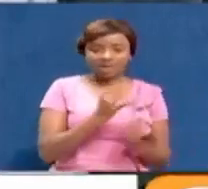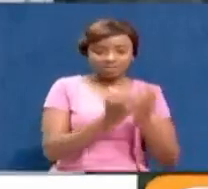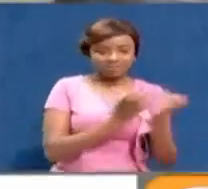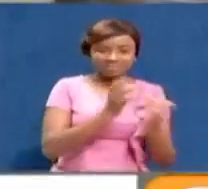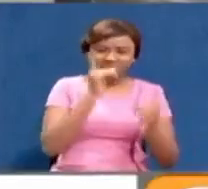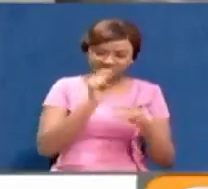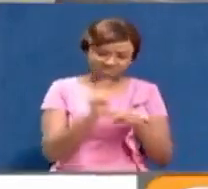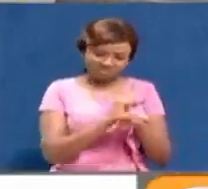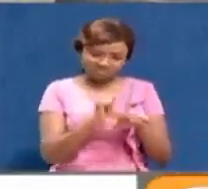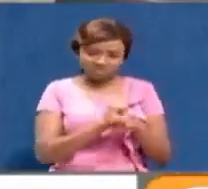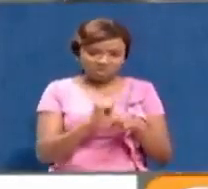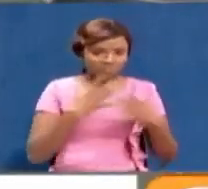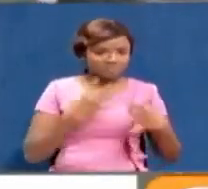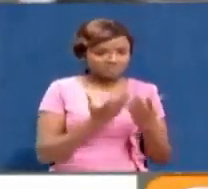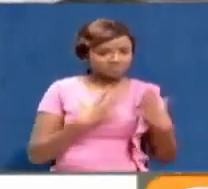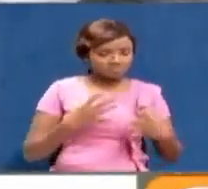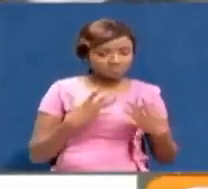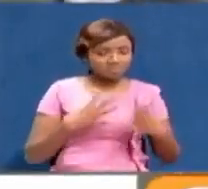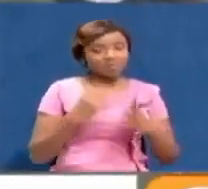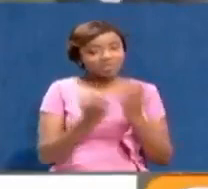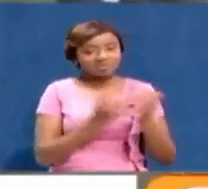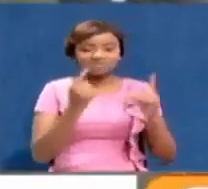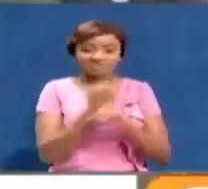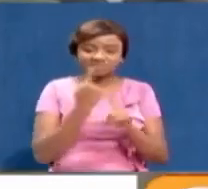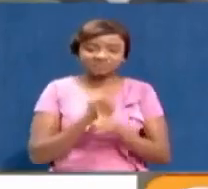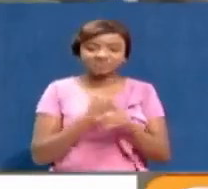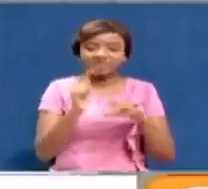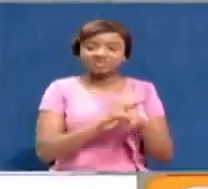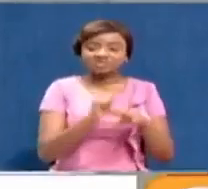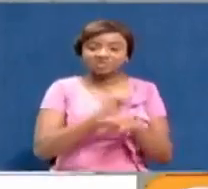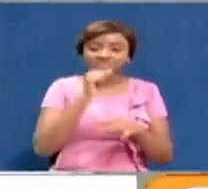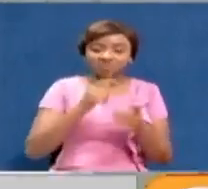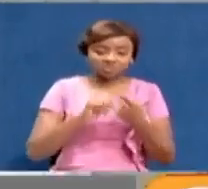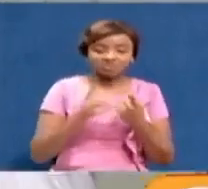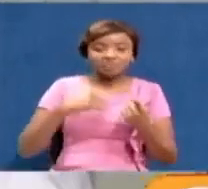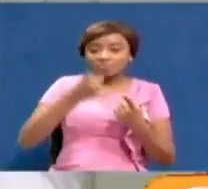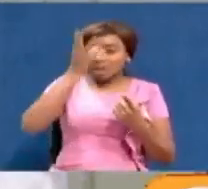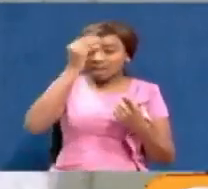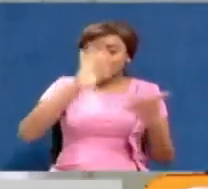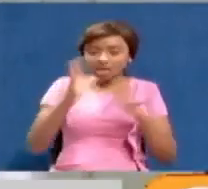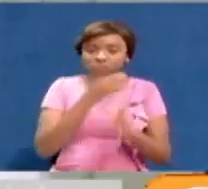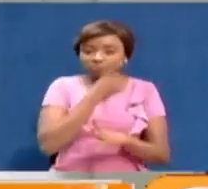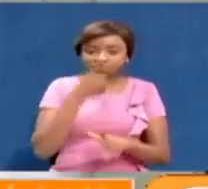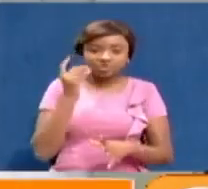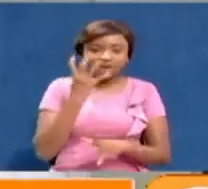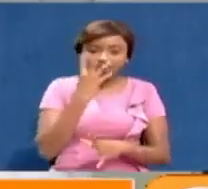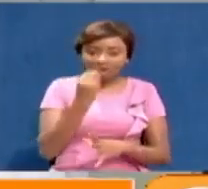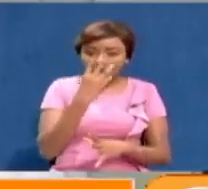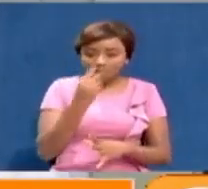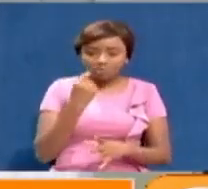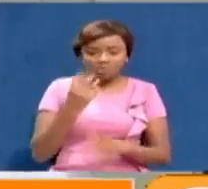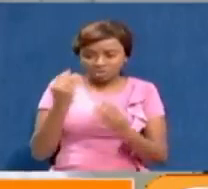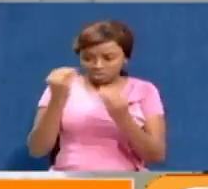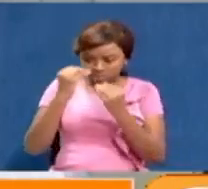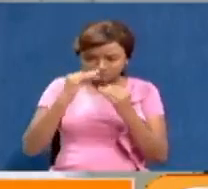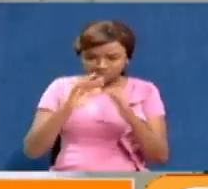received training from this national institution. We are learning how to dry our mangoes. So he's teaching me the